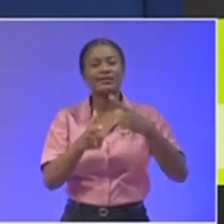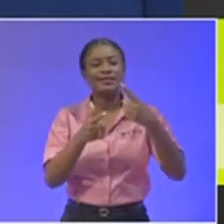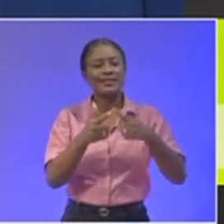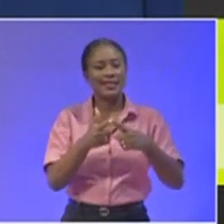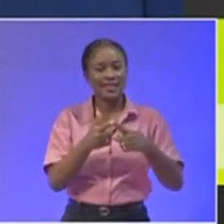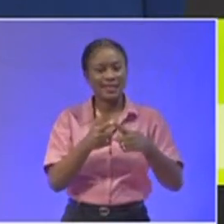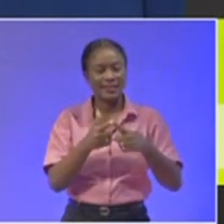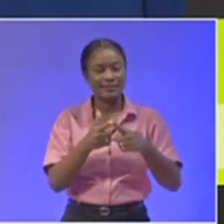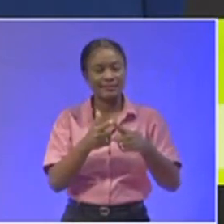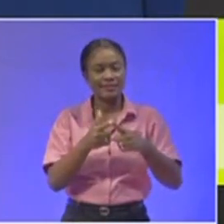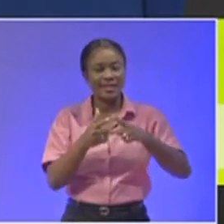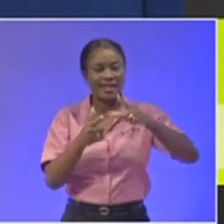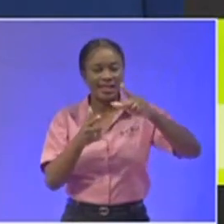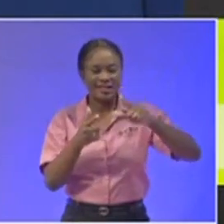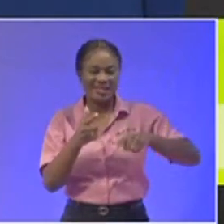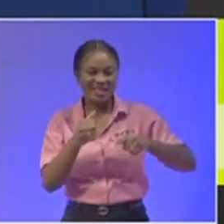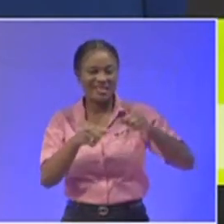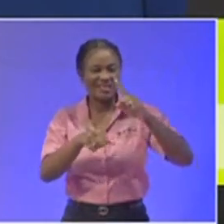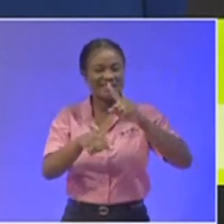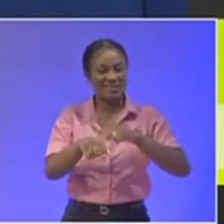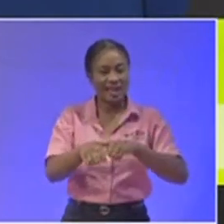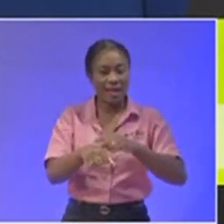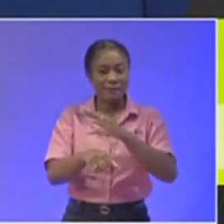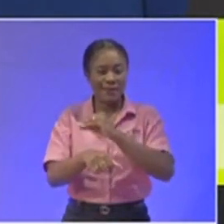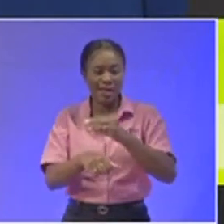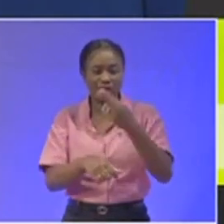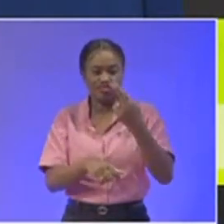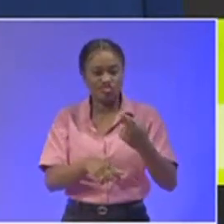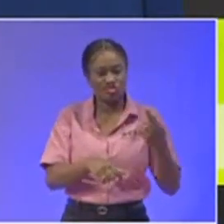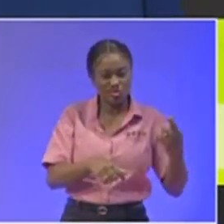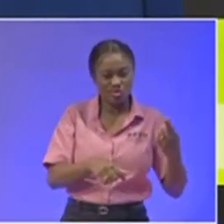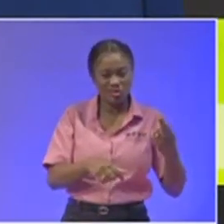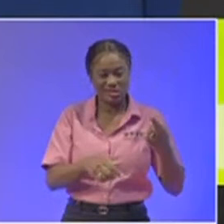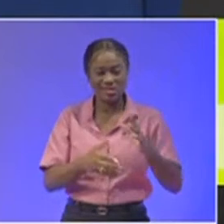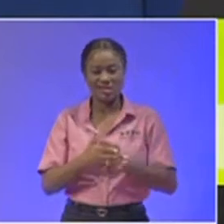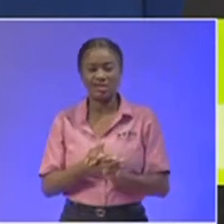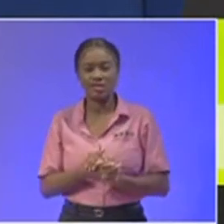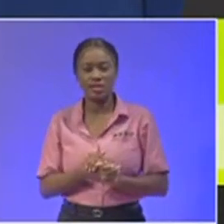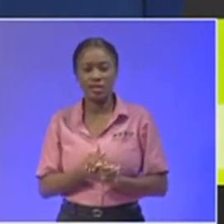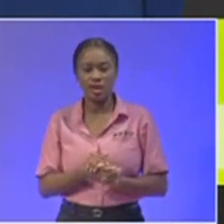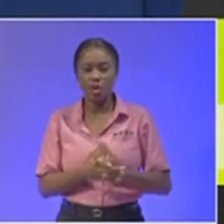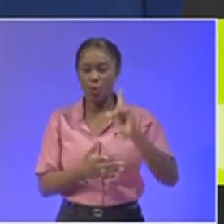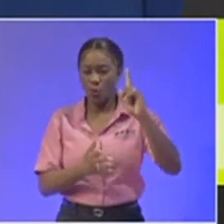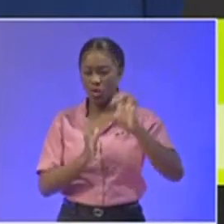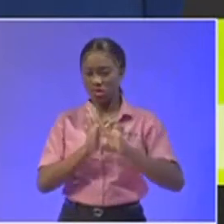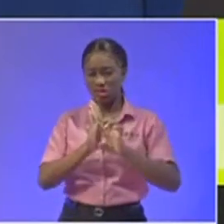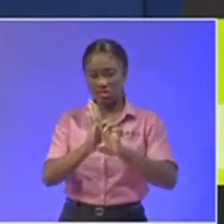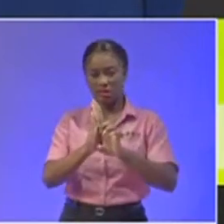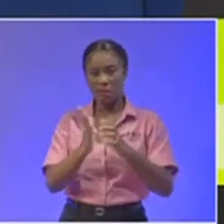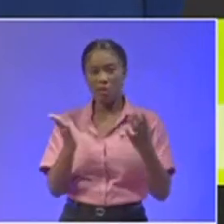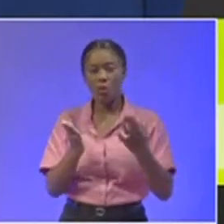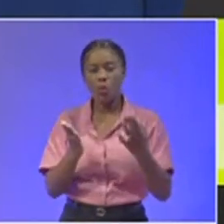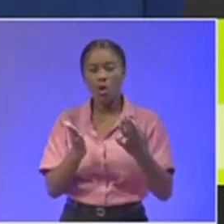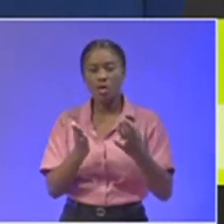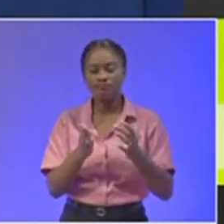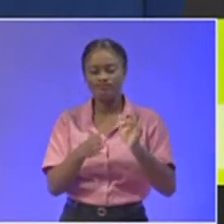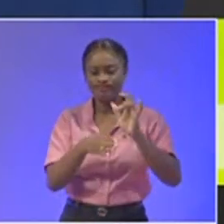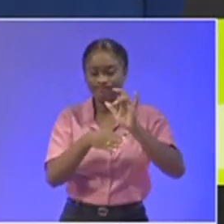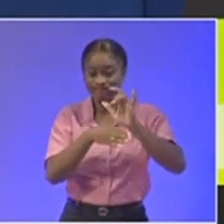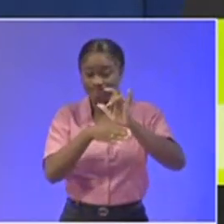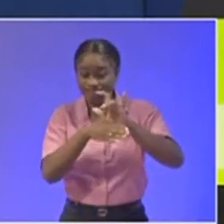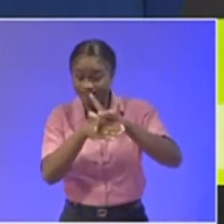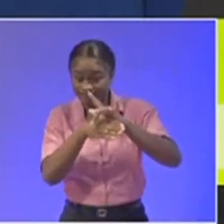of material resources as well as human resources. And one example I would give would be early